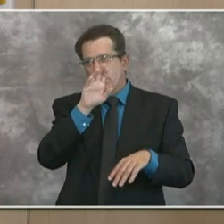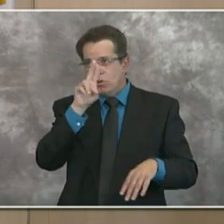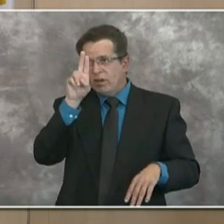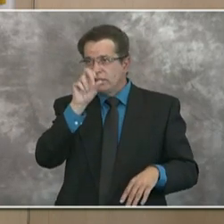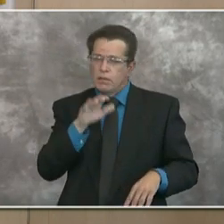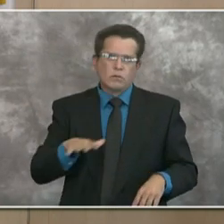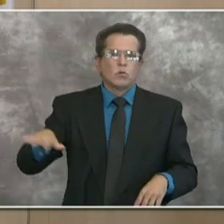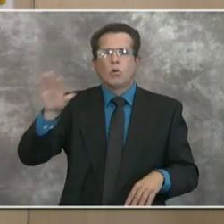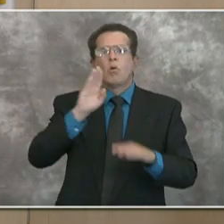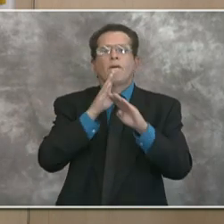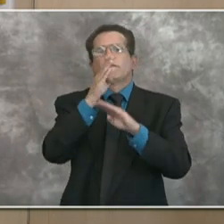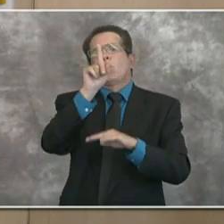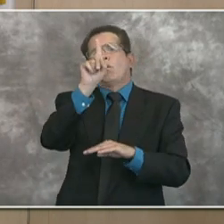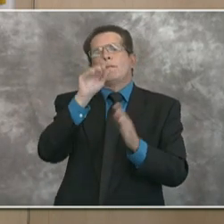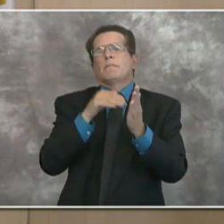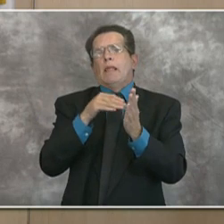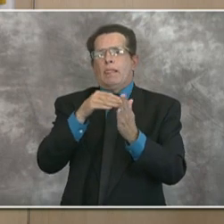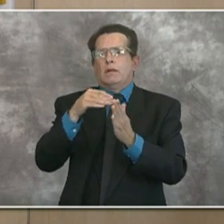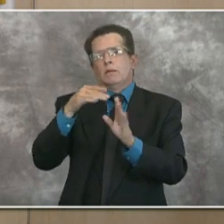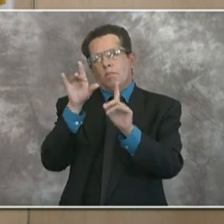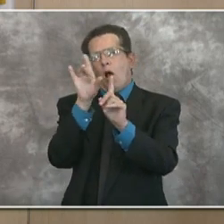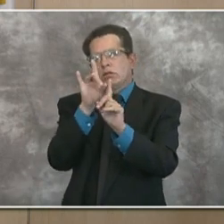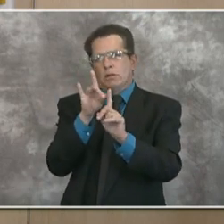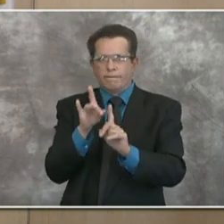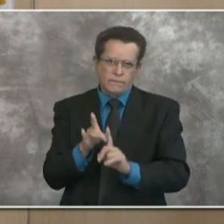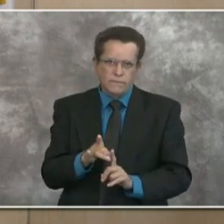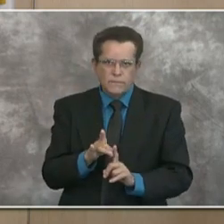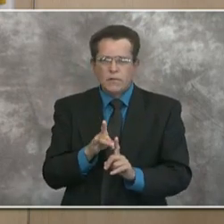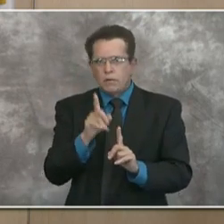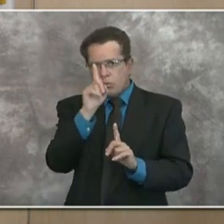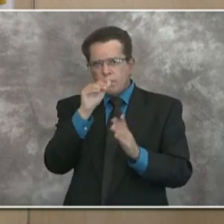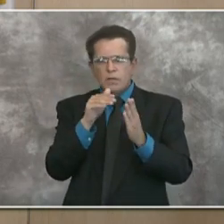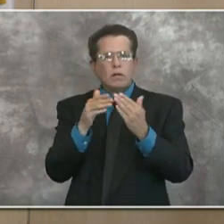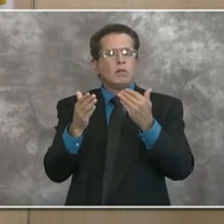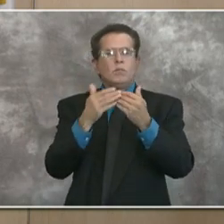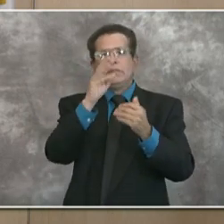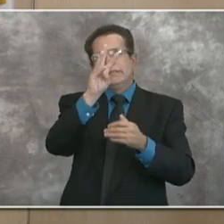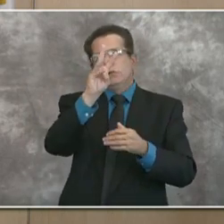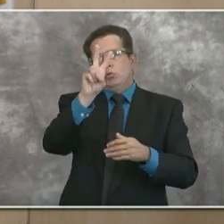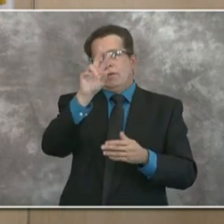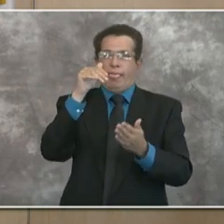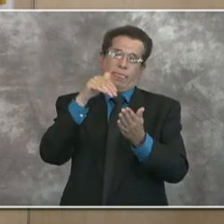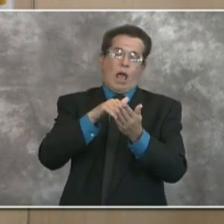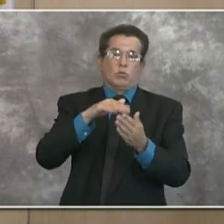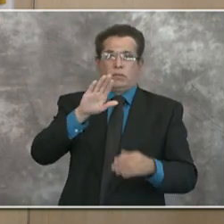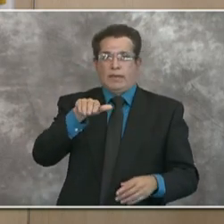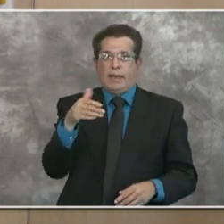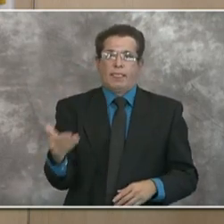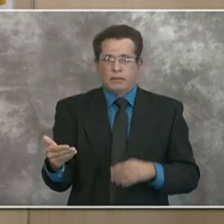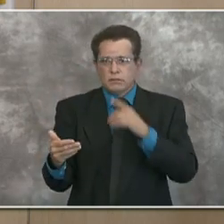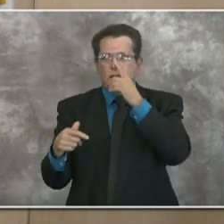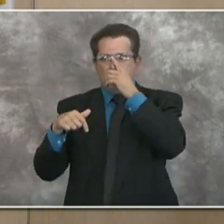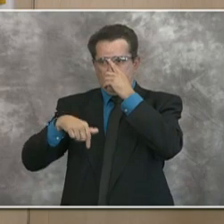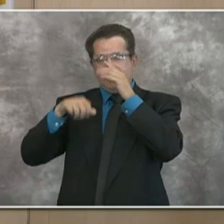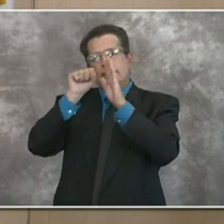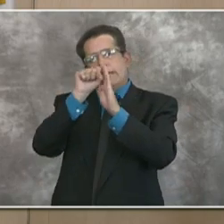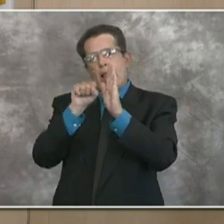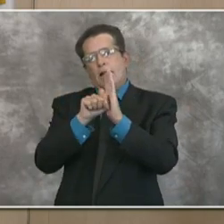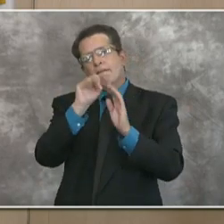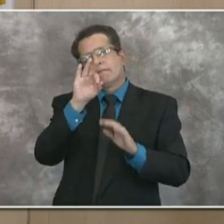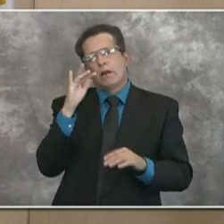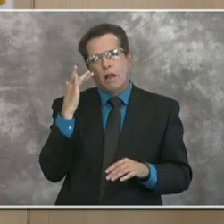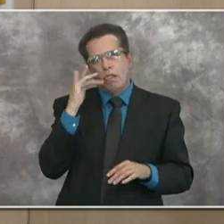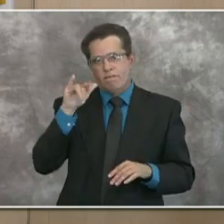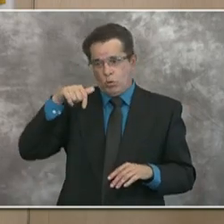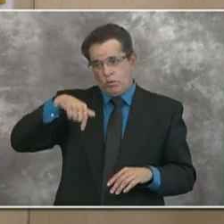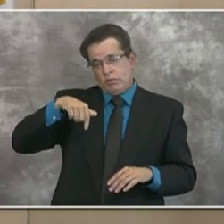1 million positive cases, including almost 62,000 deaths. And for the state of California, we